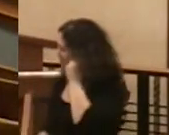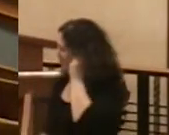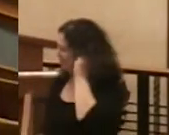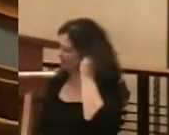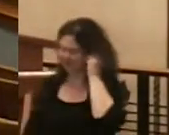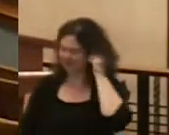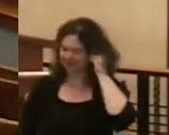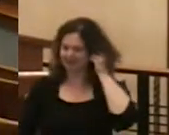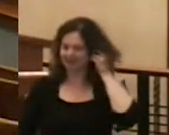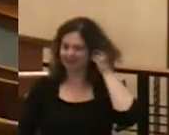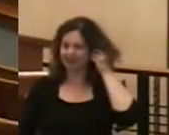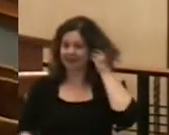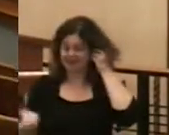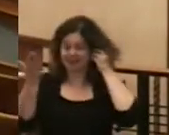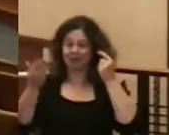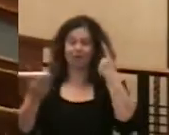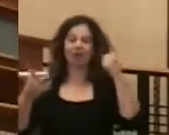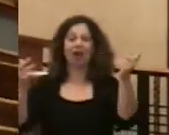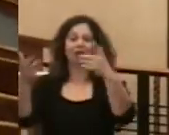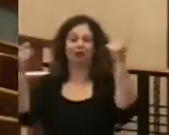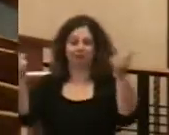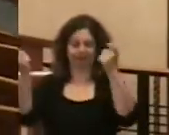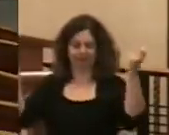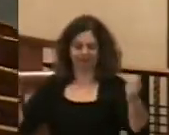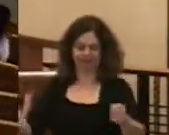Please rise for the Alleluia.